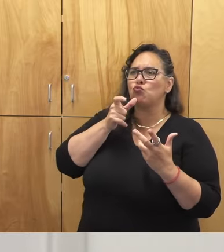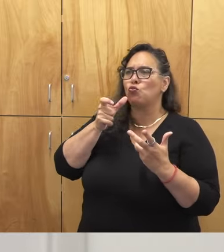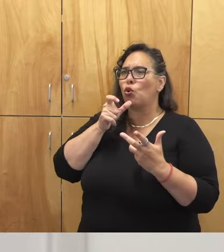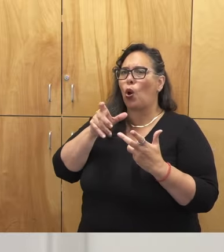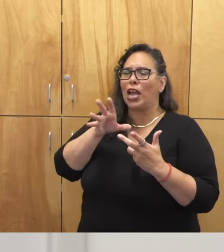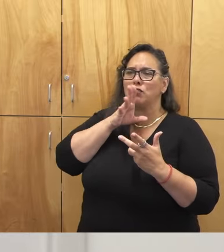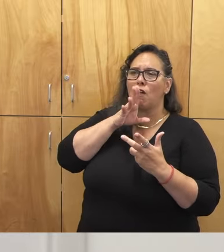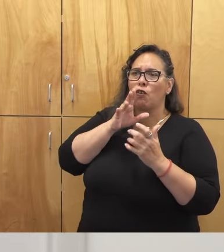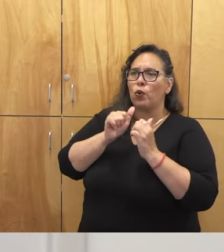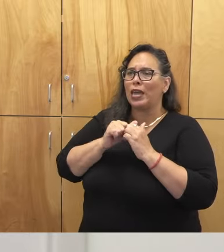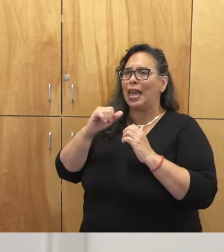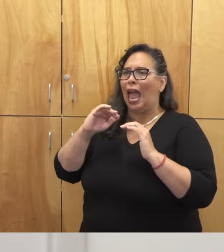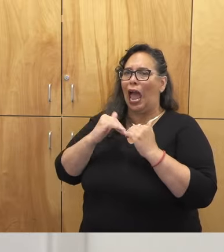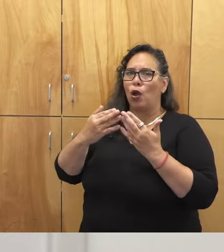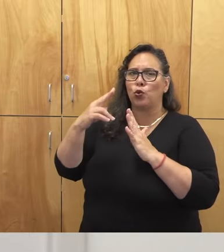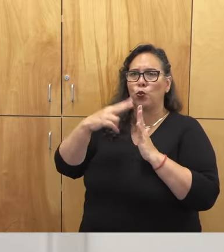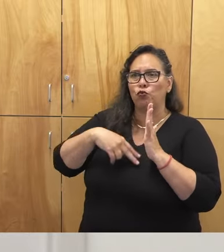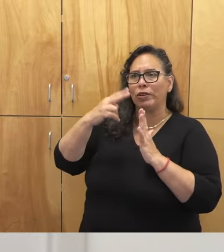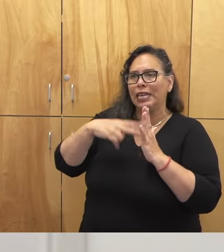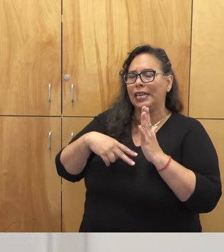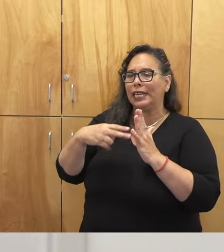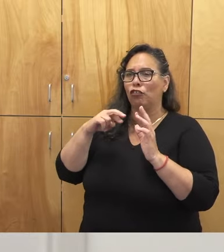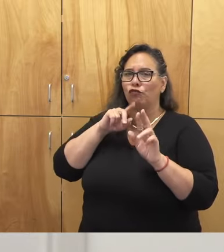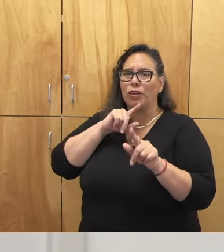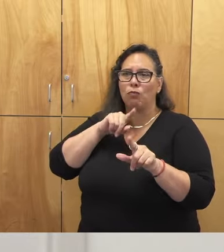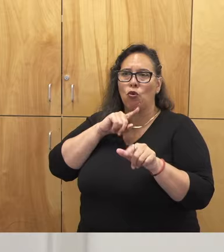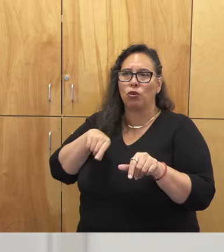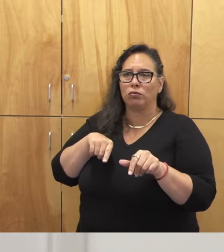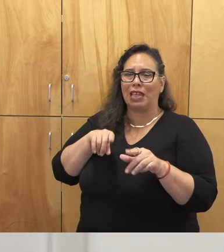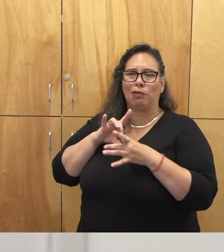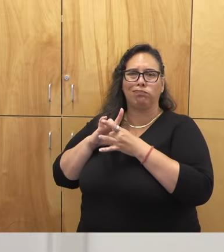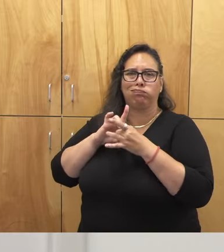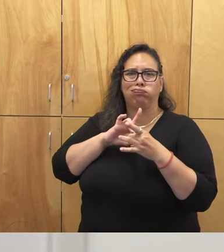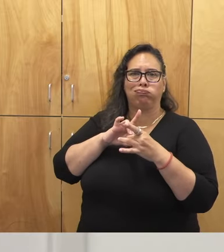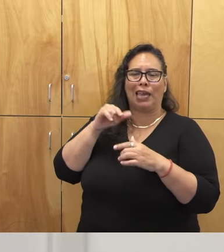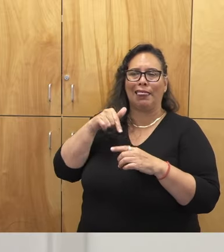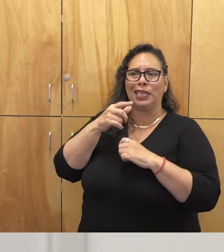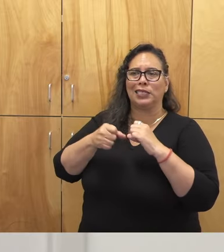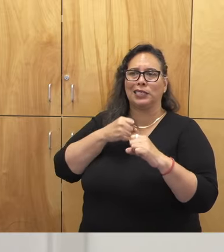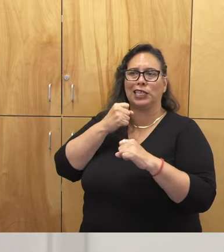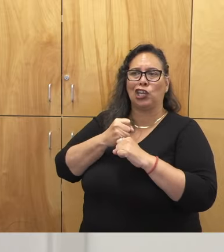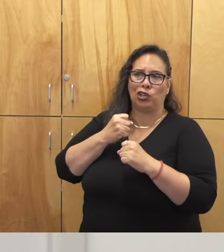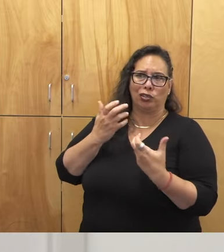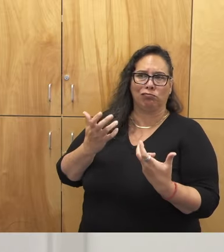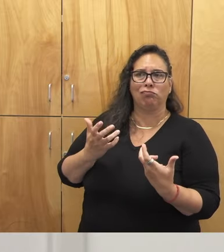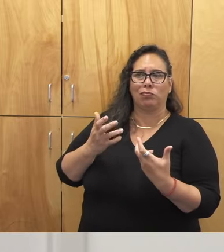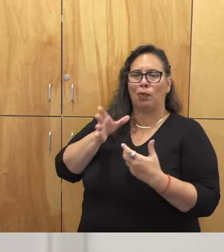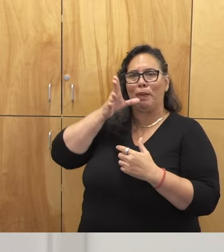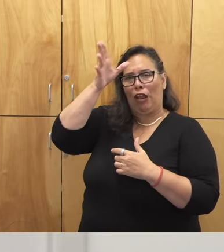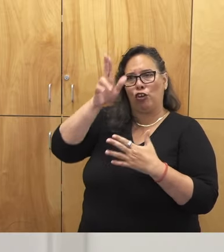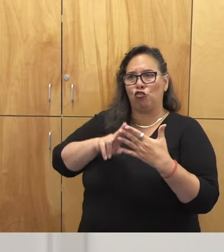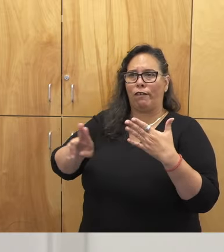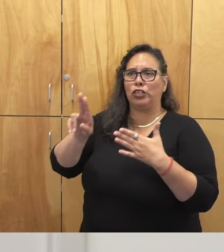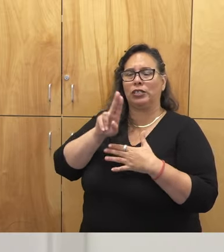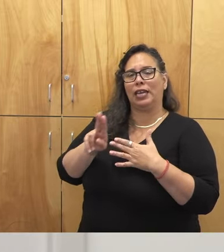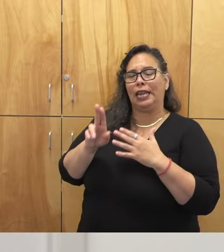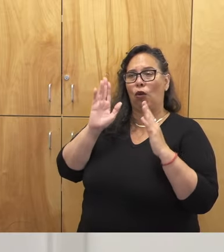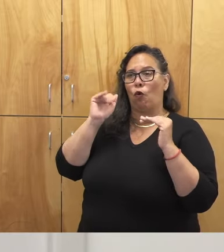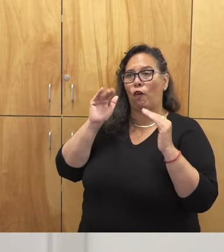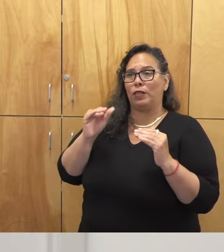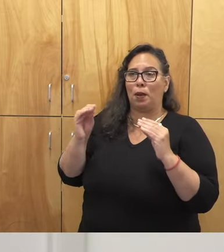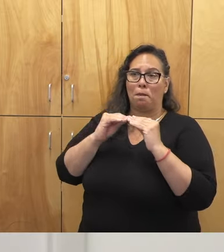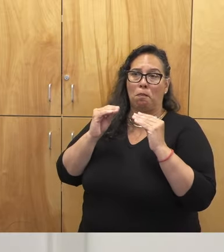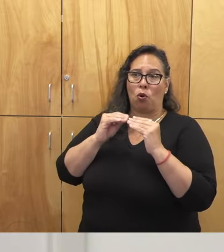report? That was part of this year's series, which can always be improved, and we can always hope that more plan for more parents to be